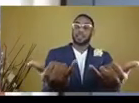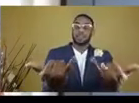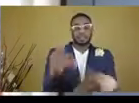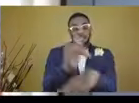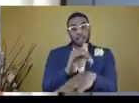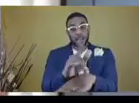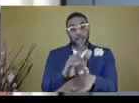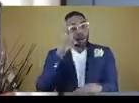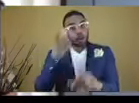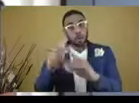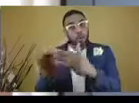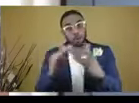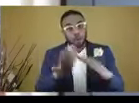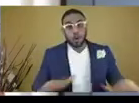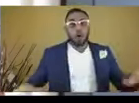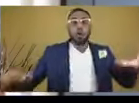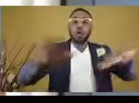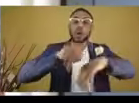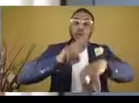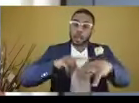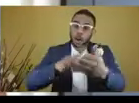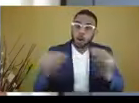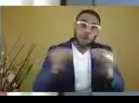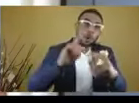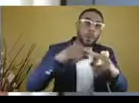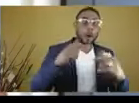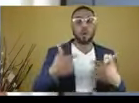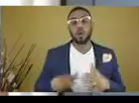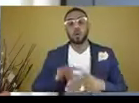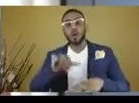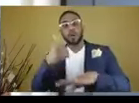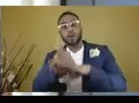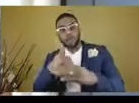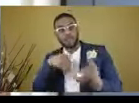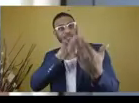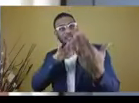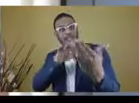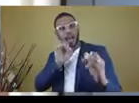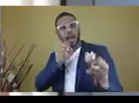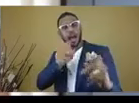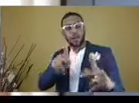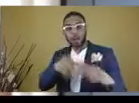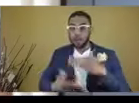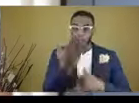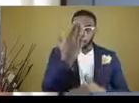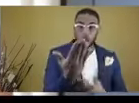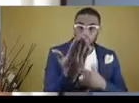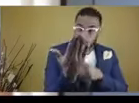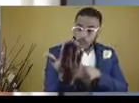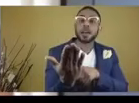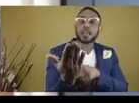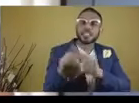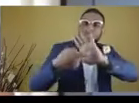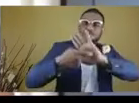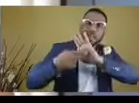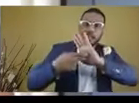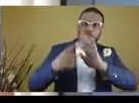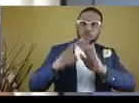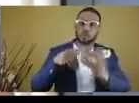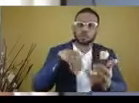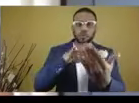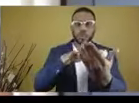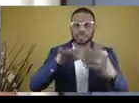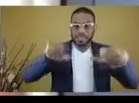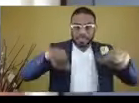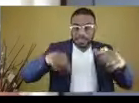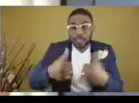hear from communities across the nation learning more about what we're facing, the opportunity in front of us, and the mandate to address the